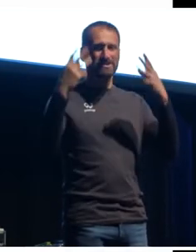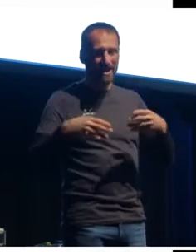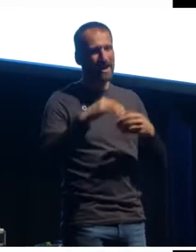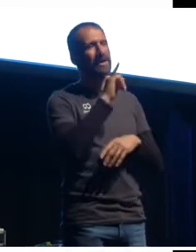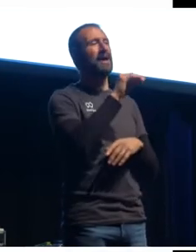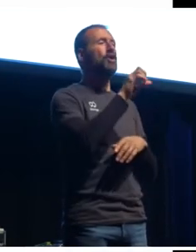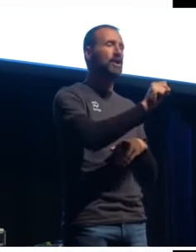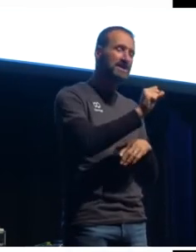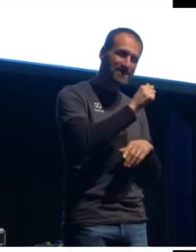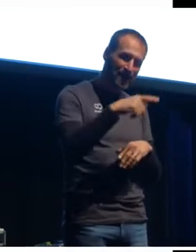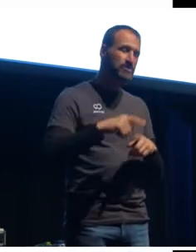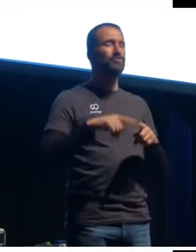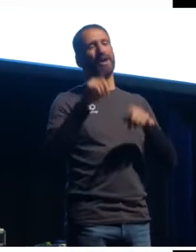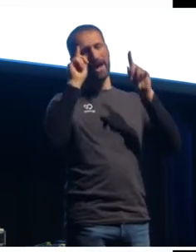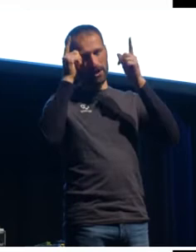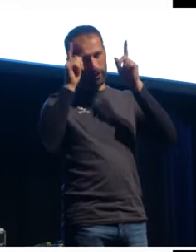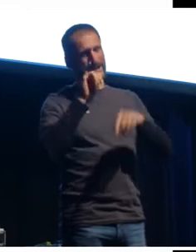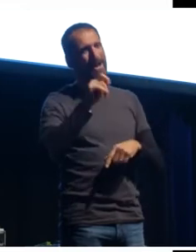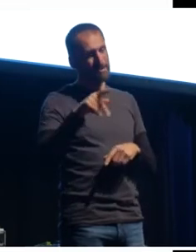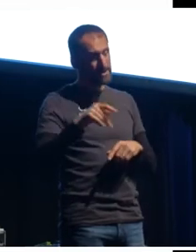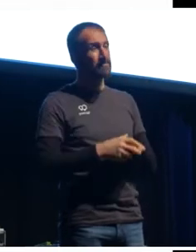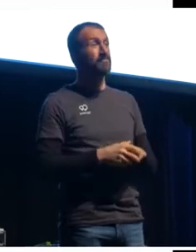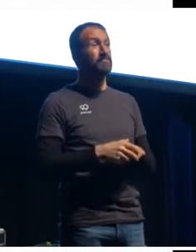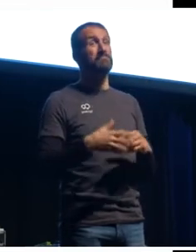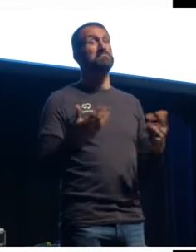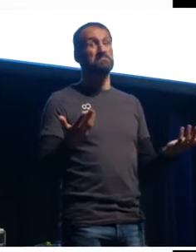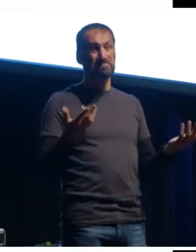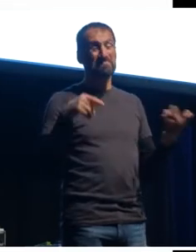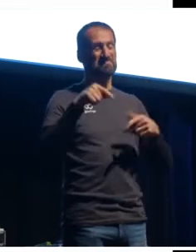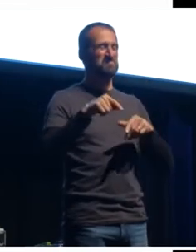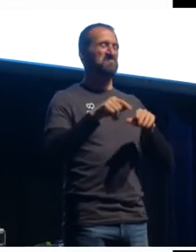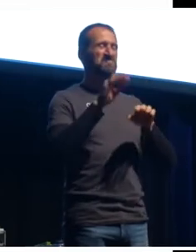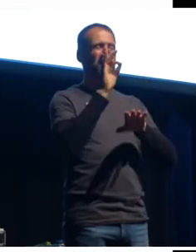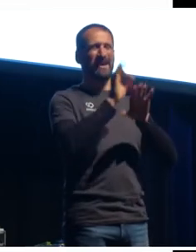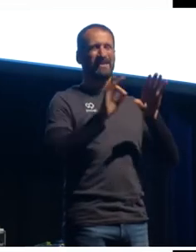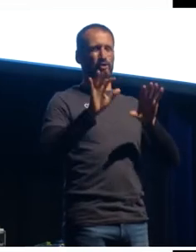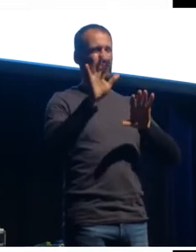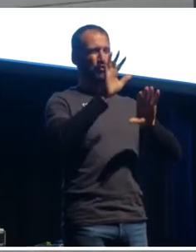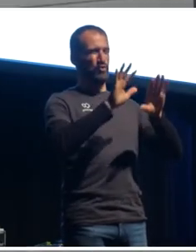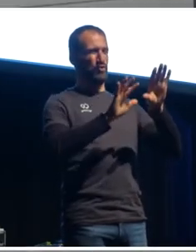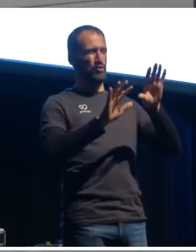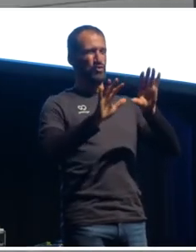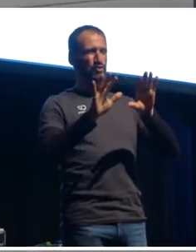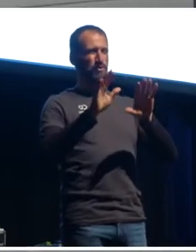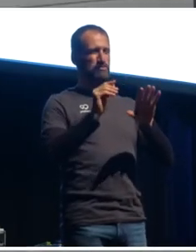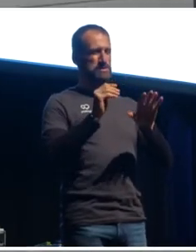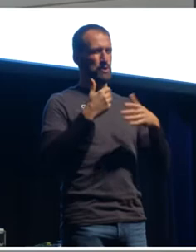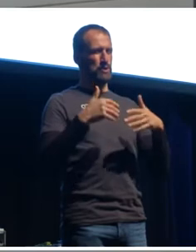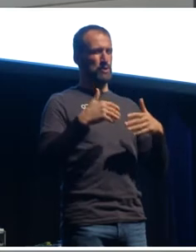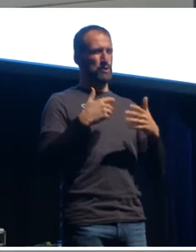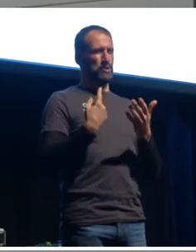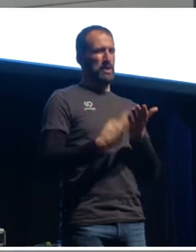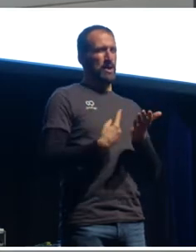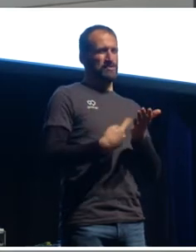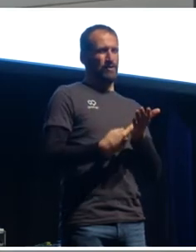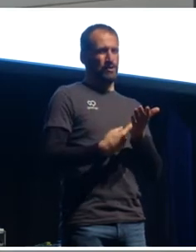we also built an Android app. But that architecture, it started to become a little challenging as we picked up this love and